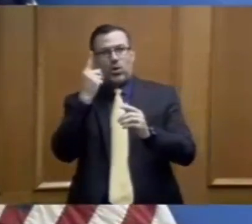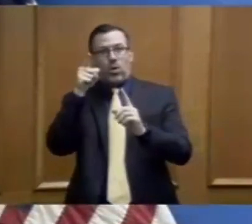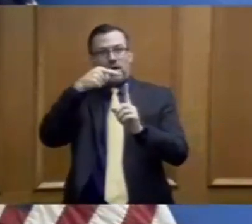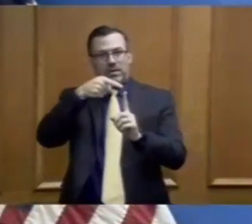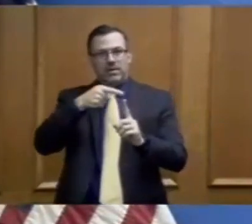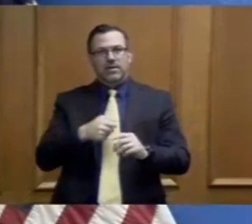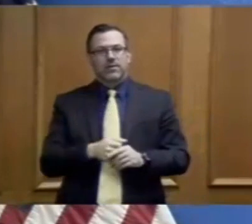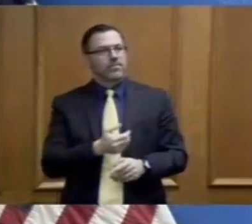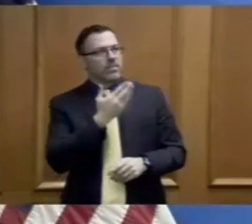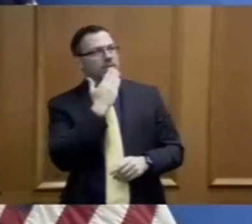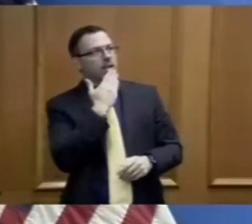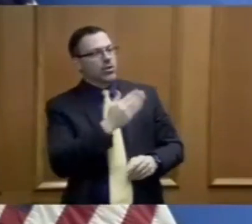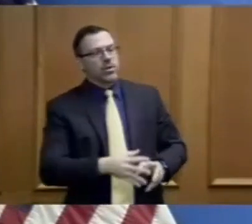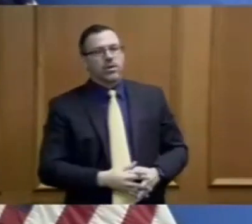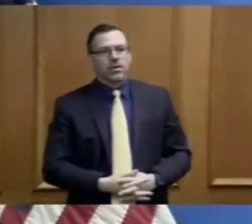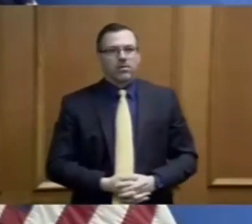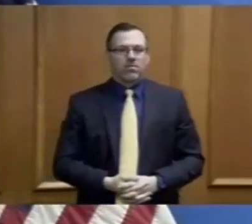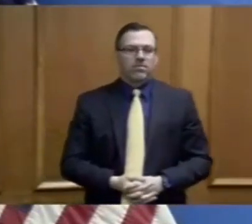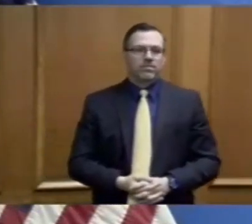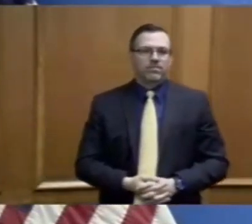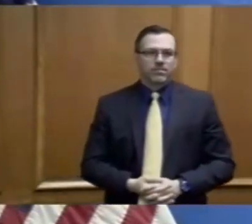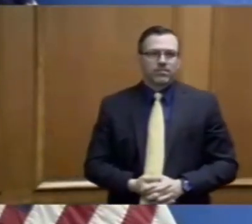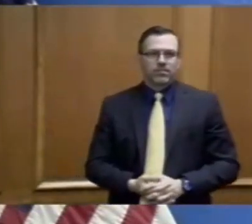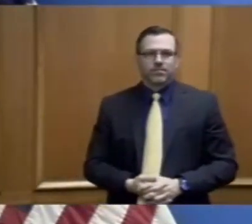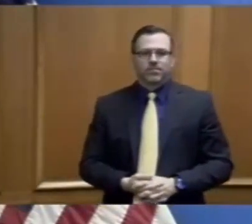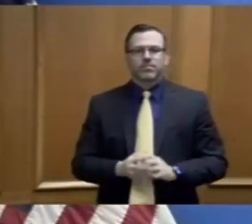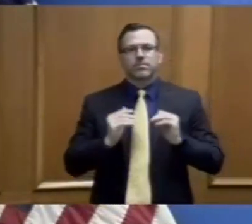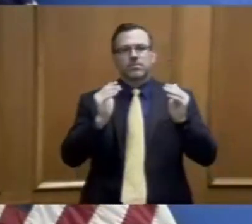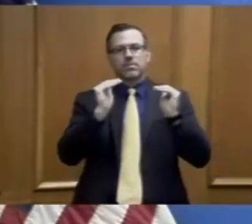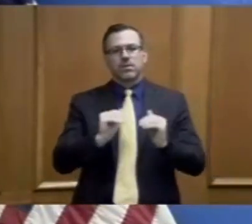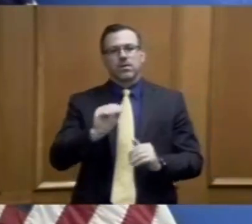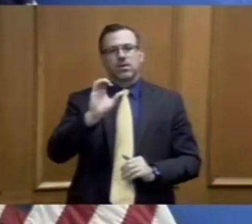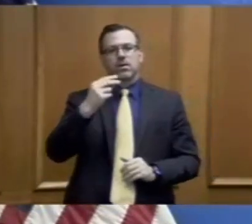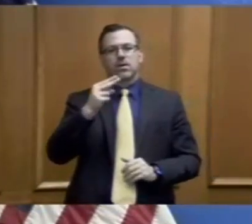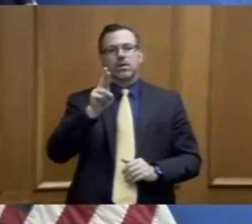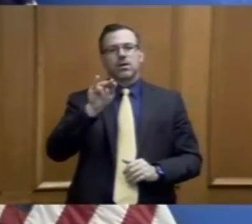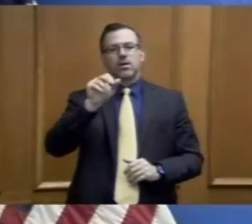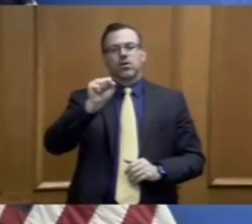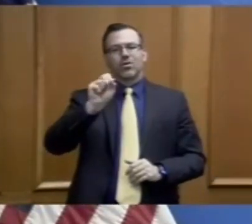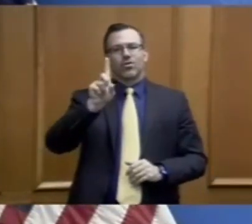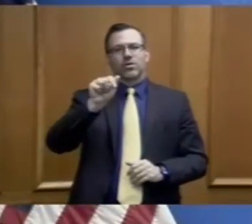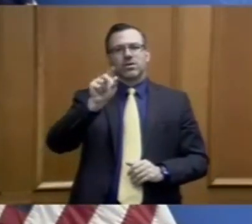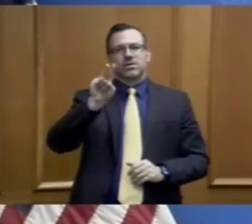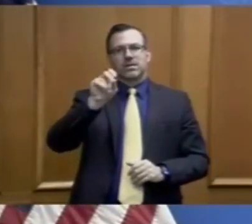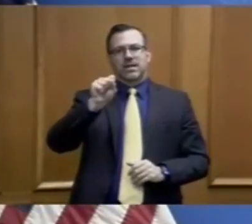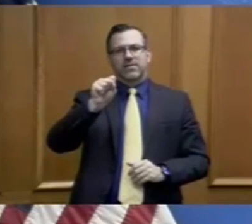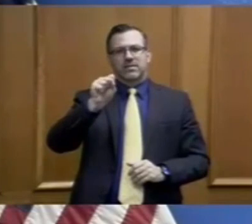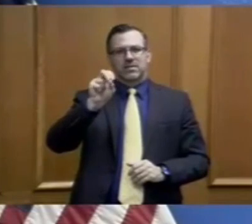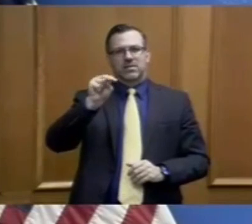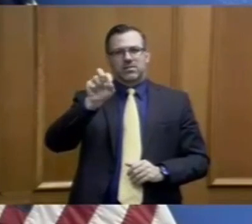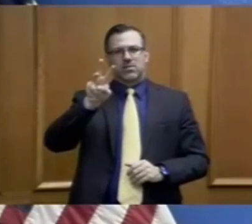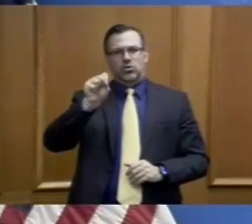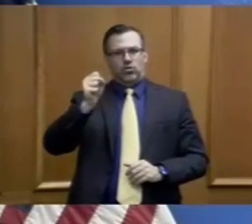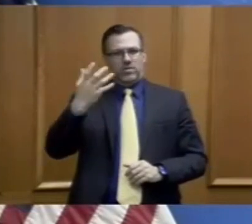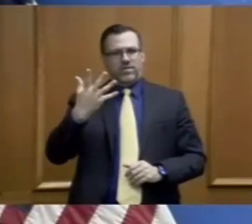Governor, thank you, Commissioner. Thank you. Next, we'll go to Chris Davis with News Channel 5. Chris, your line is